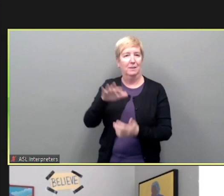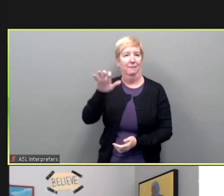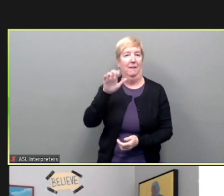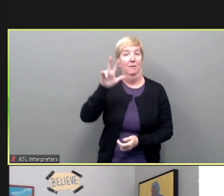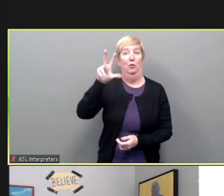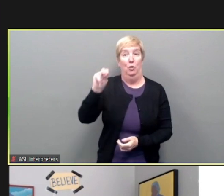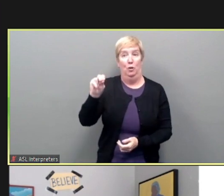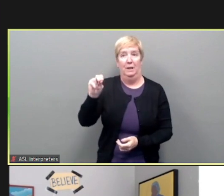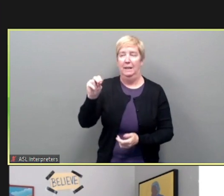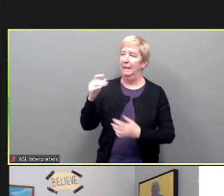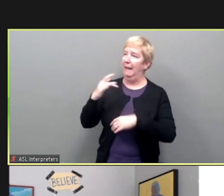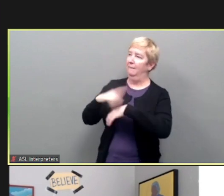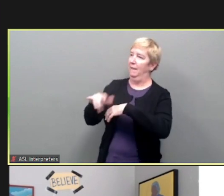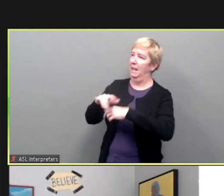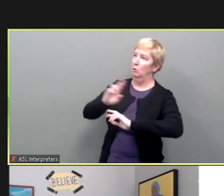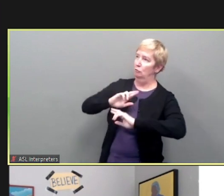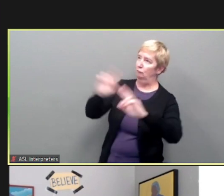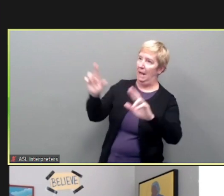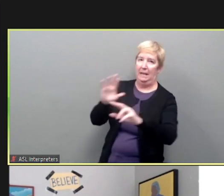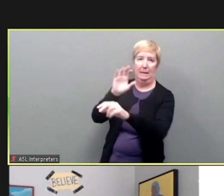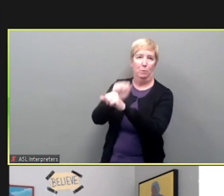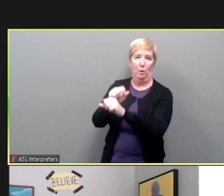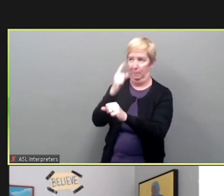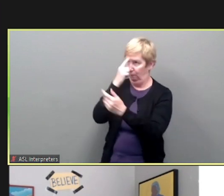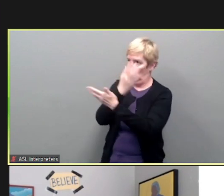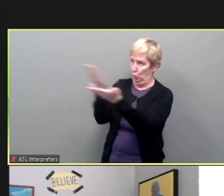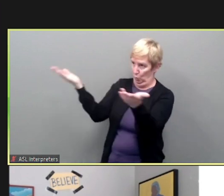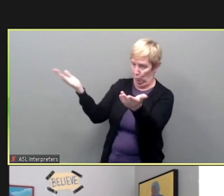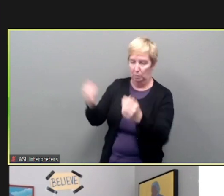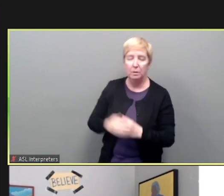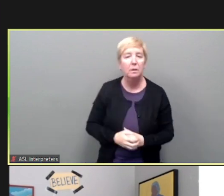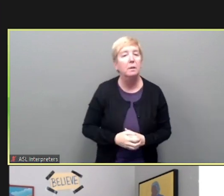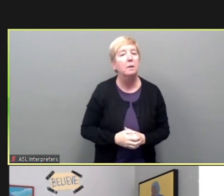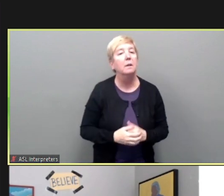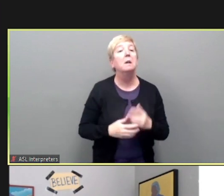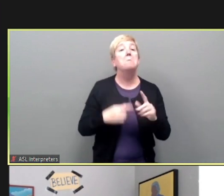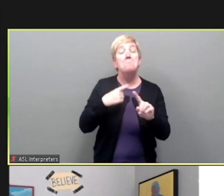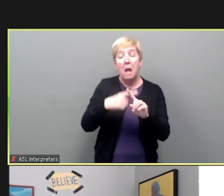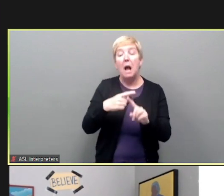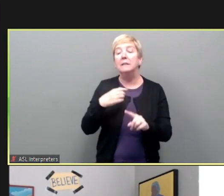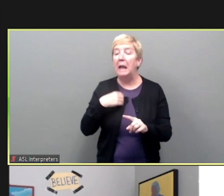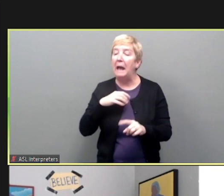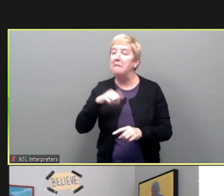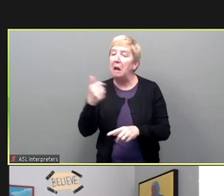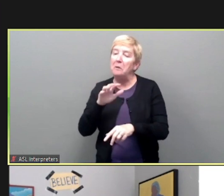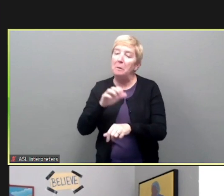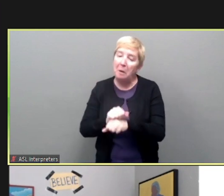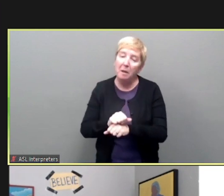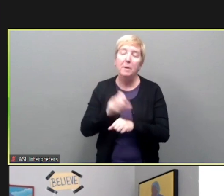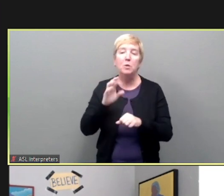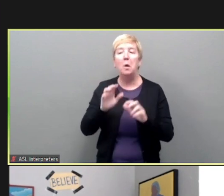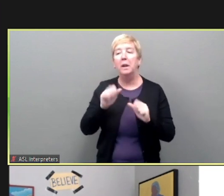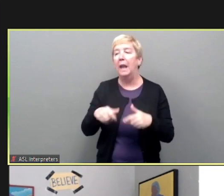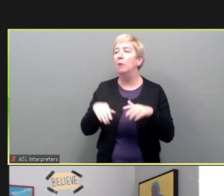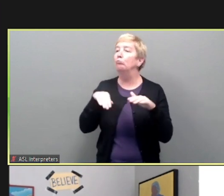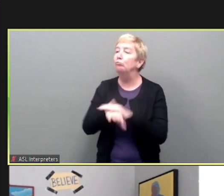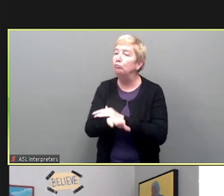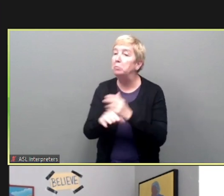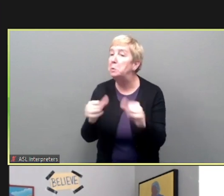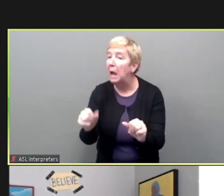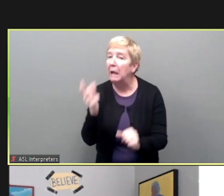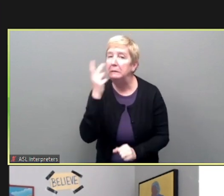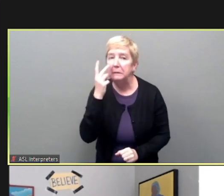35,530 appointments open. And then there are also other appointments and walk-ins available statewide. You can